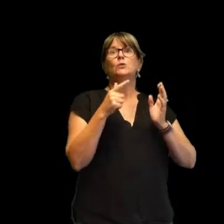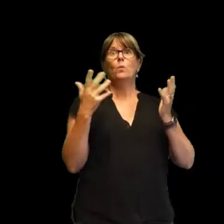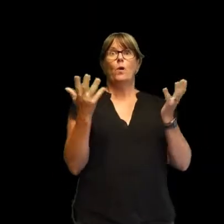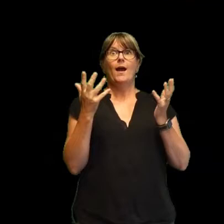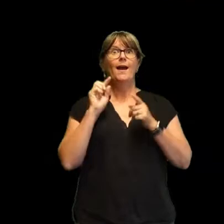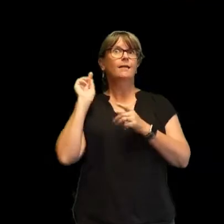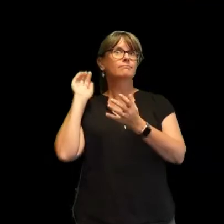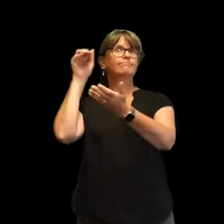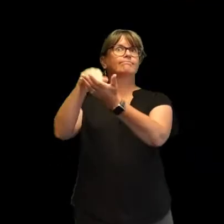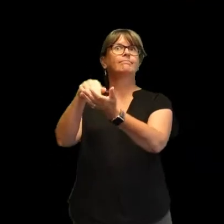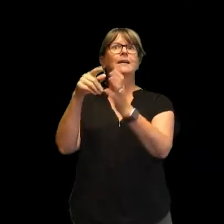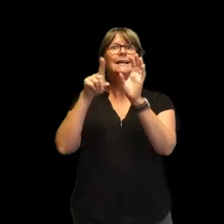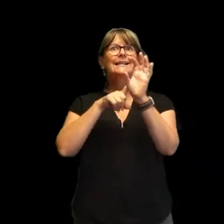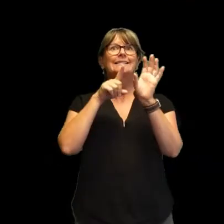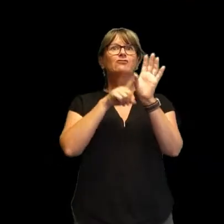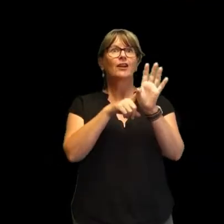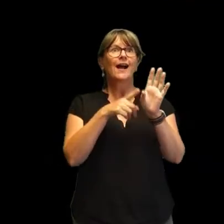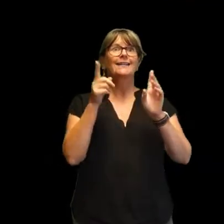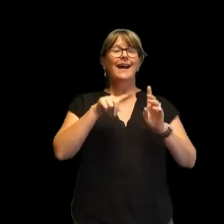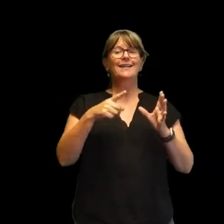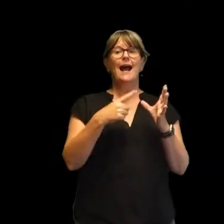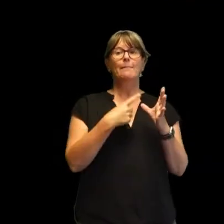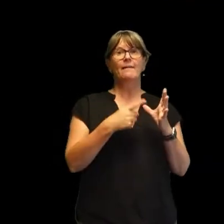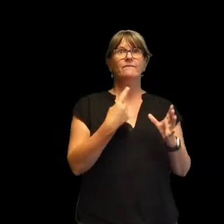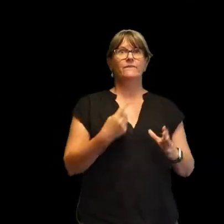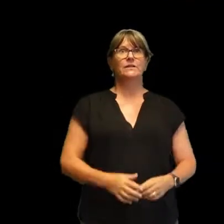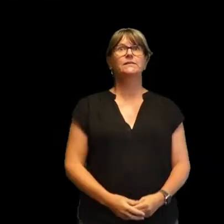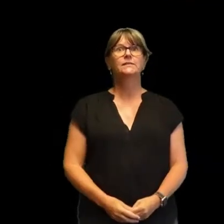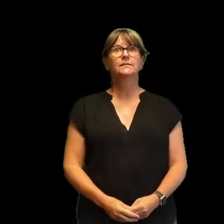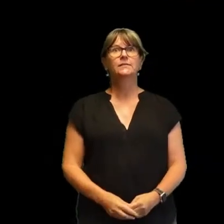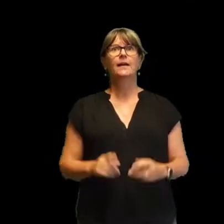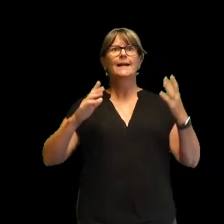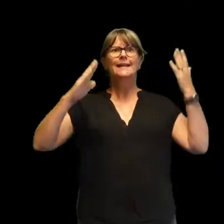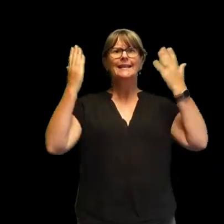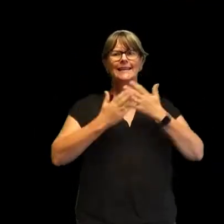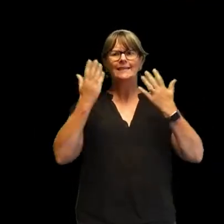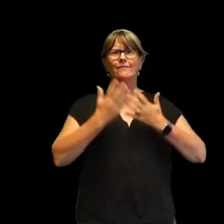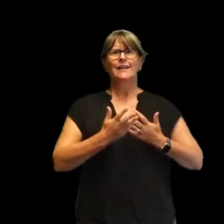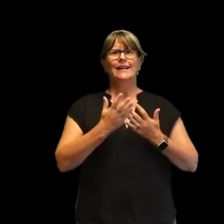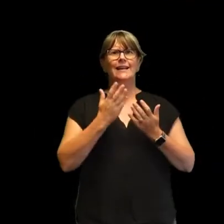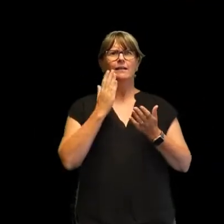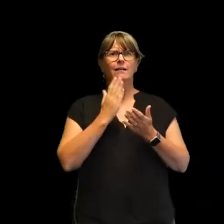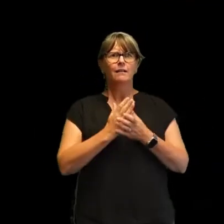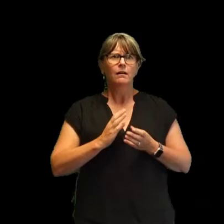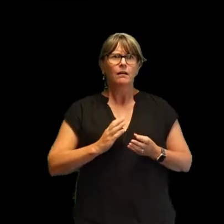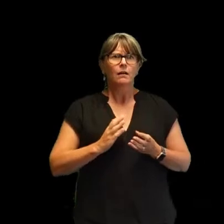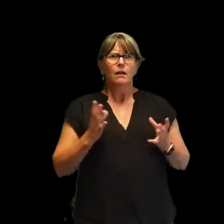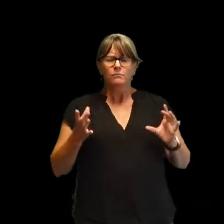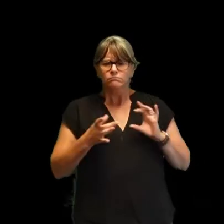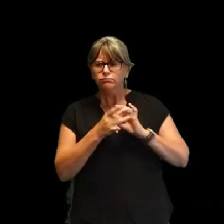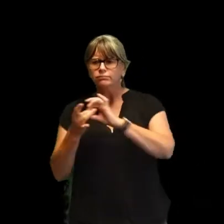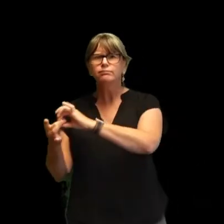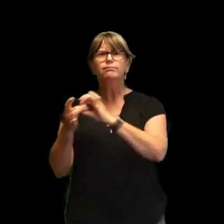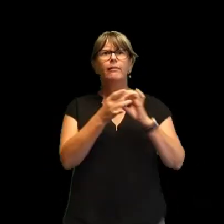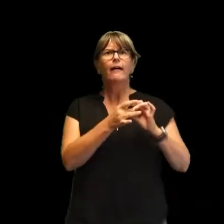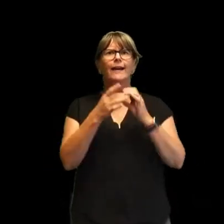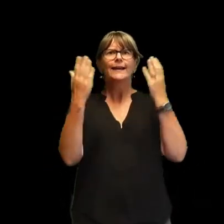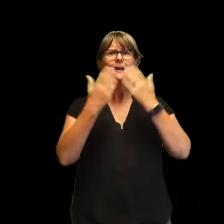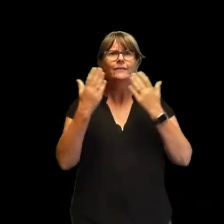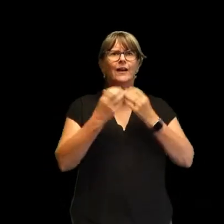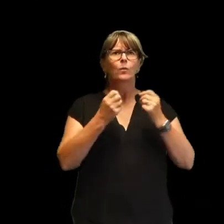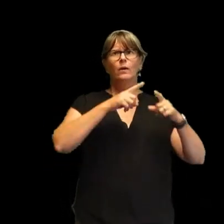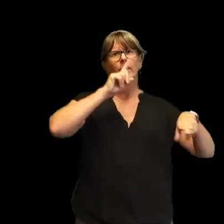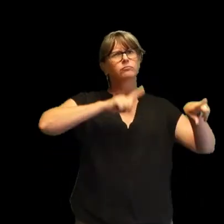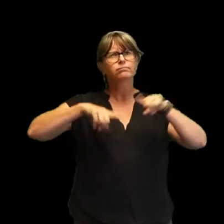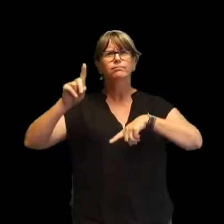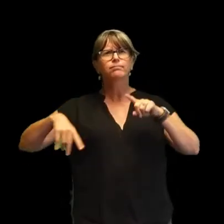co-created evening with a range of performances, including a new work by BBC Young Dancer competitor Thomas Carsley,